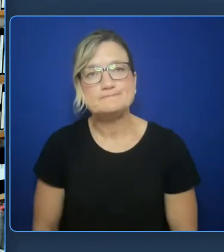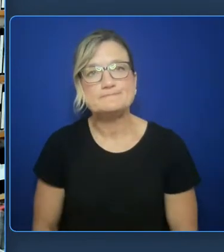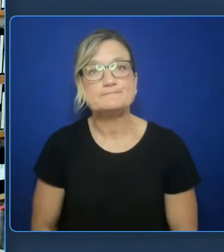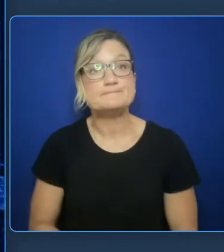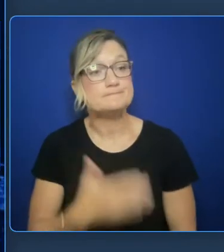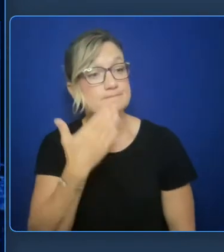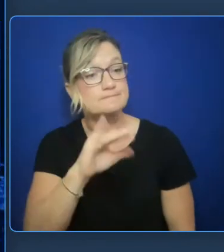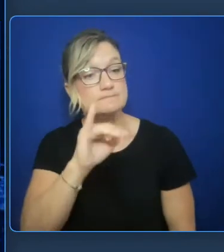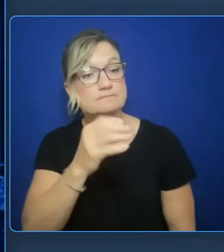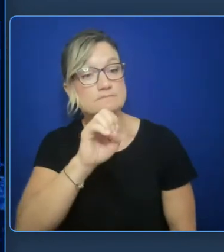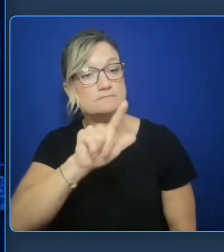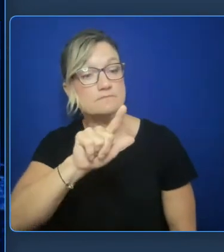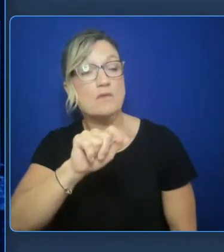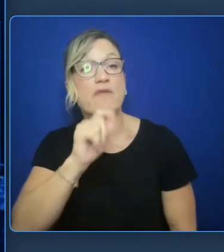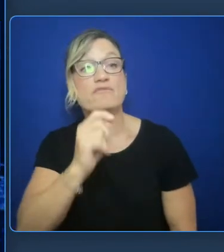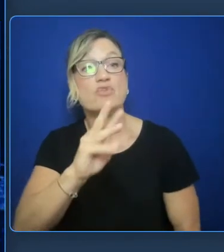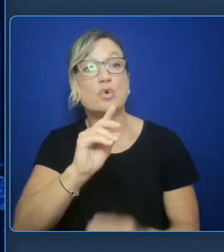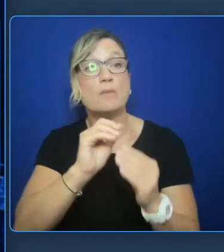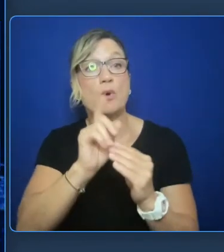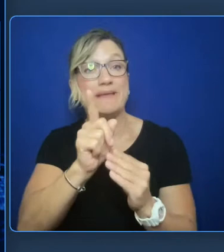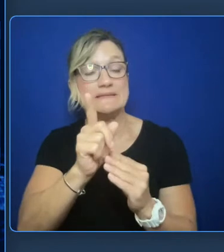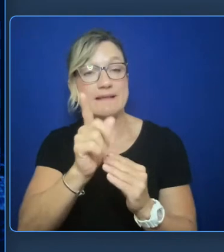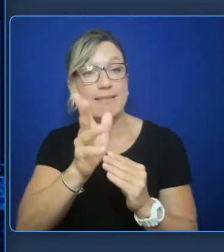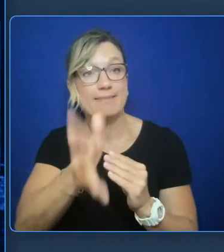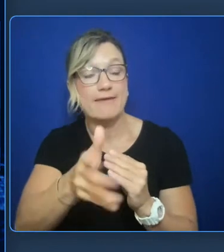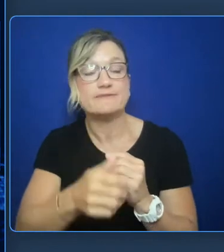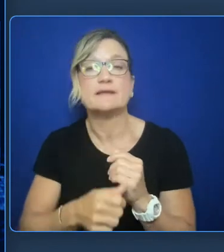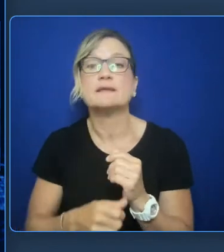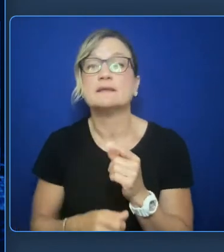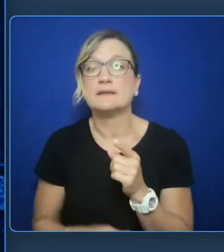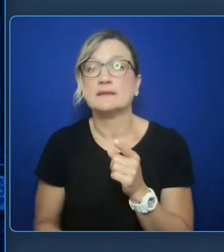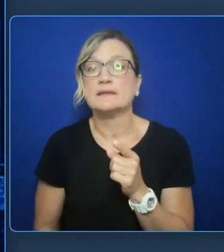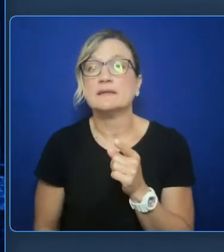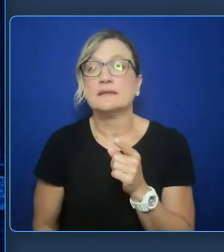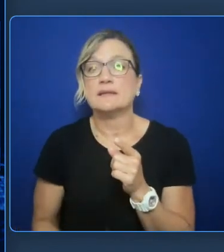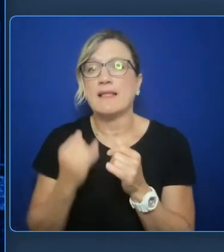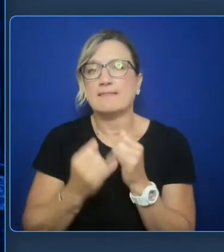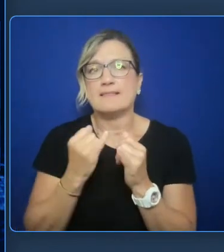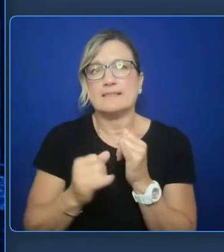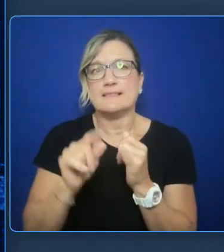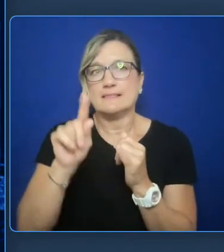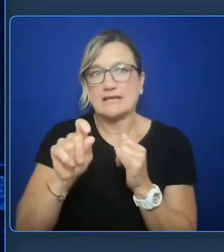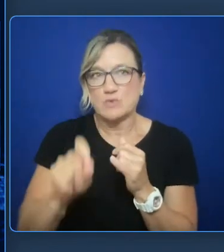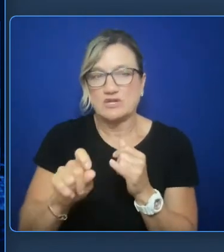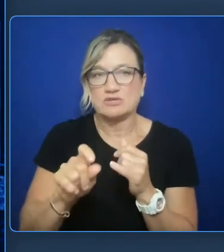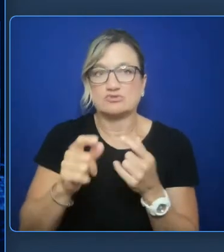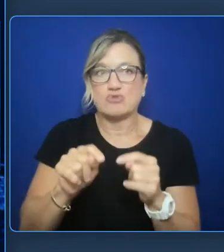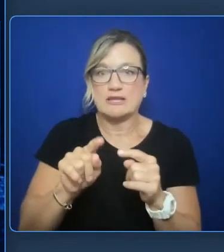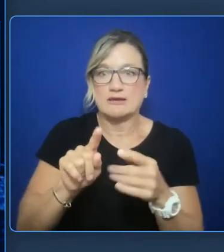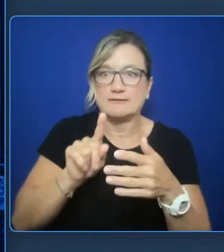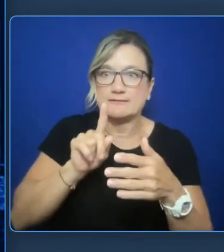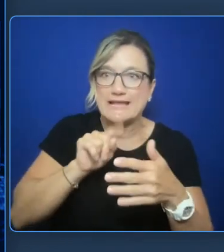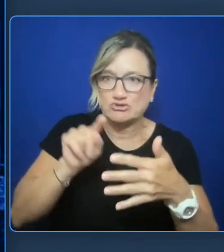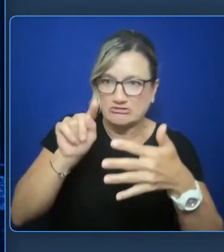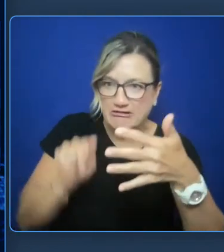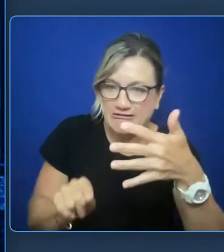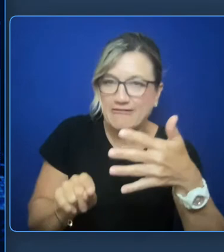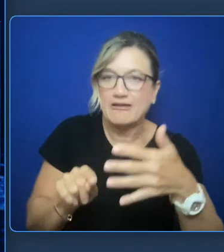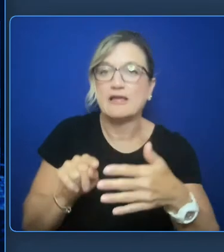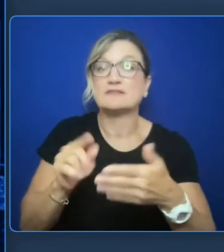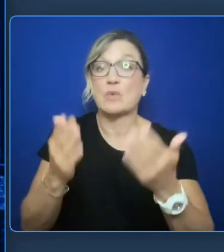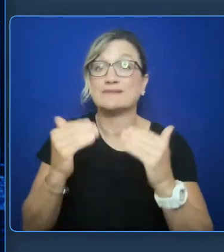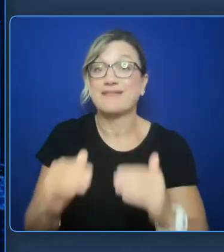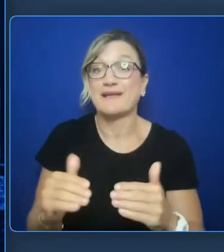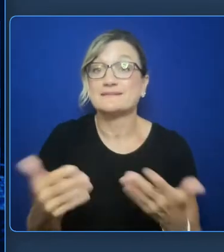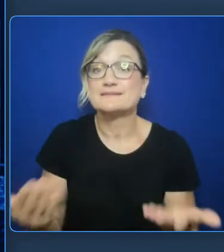Thanks, Joel. We've got just a couple more minutes. I'm going to try to get through a couple of these last questions before we have to go for the day. So Mitchell, let's go to